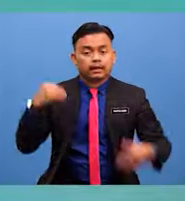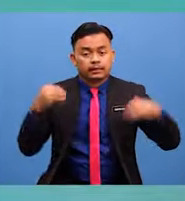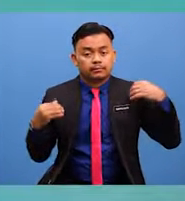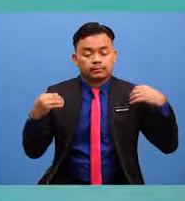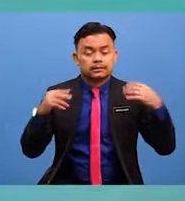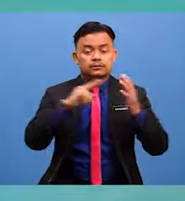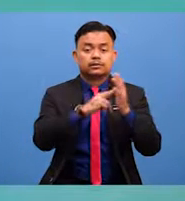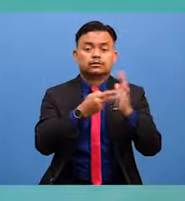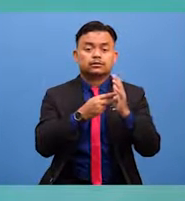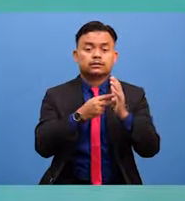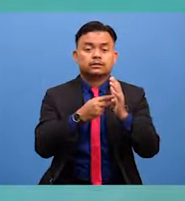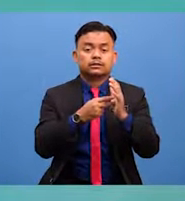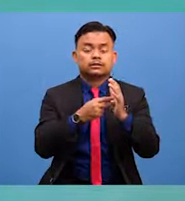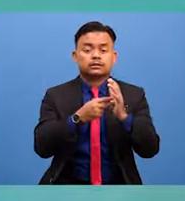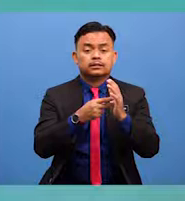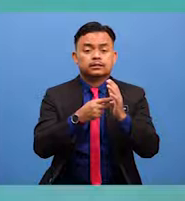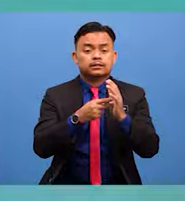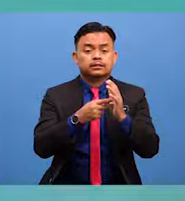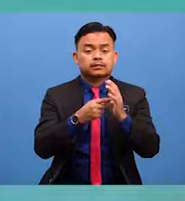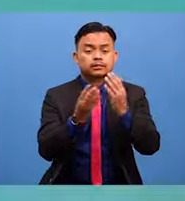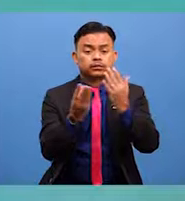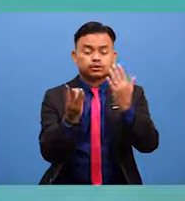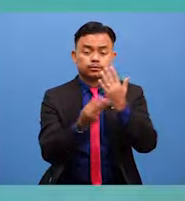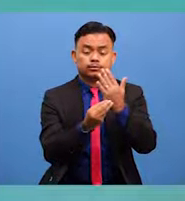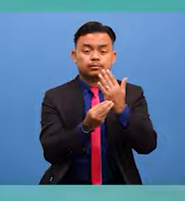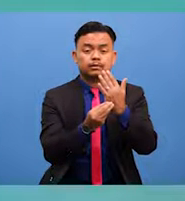population has dipped significantly and there is